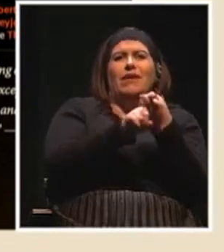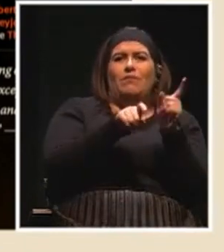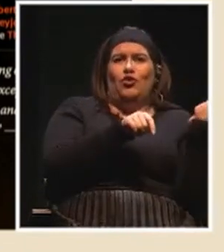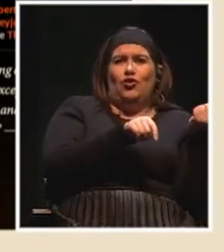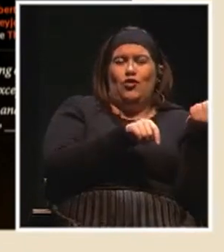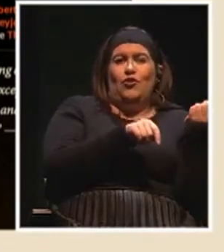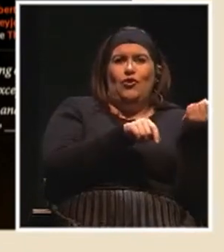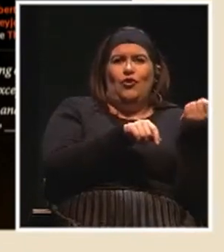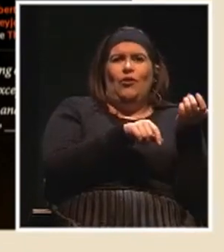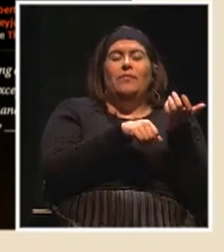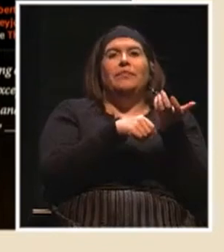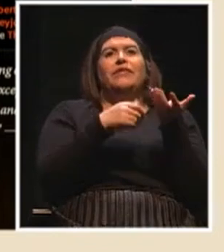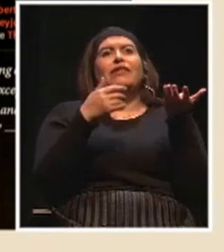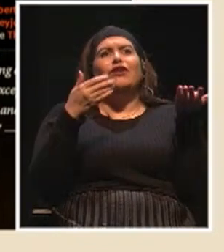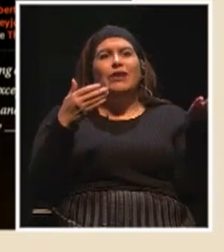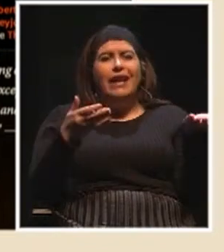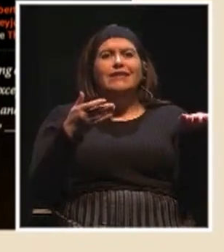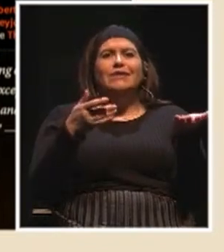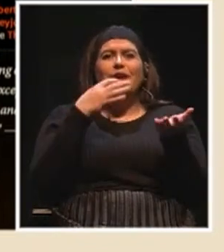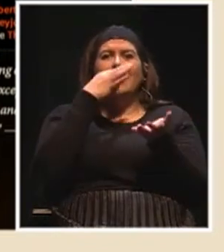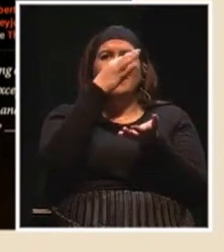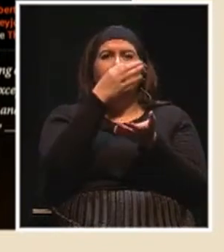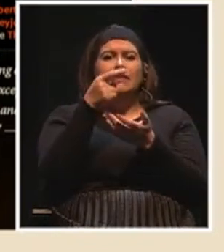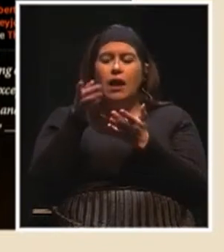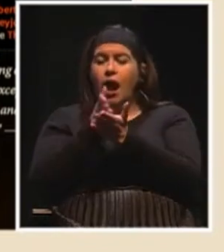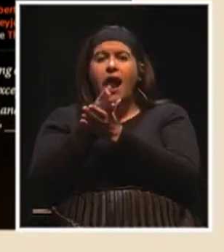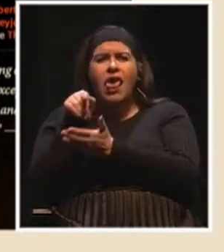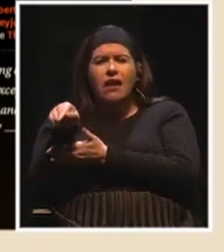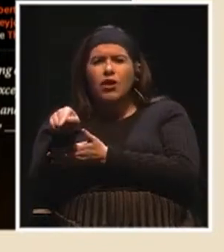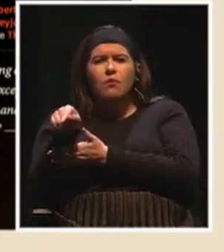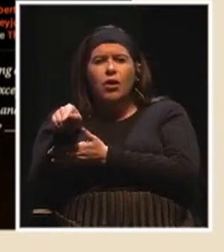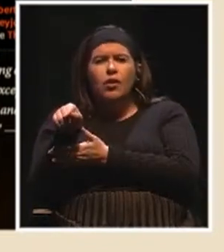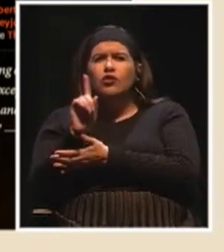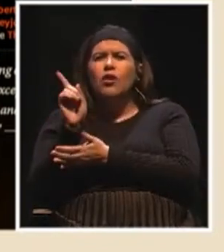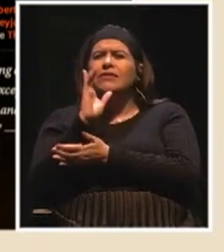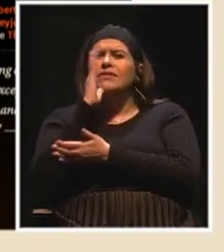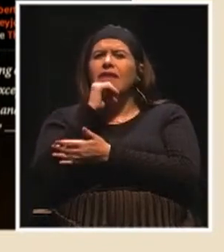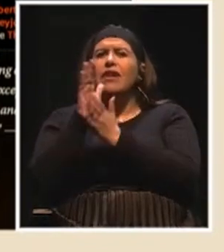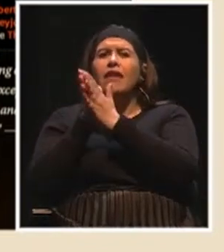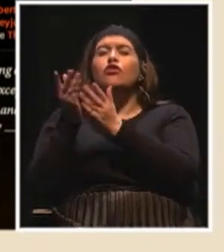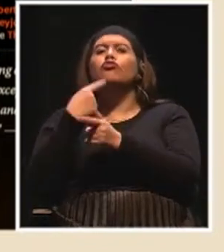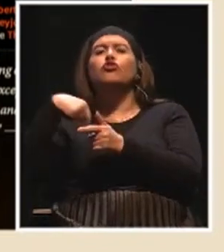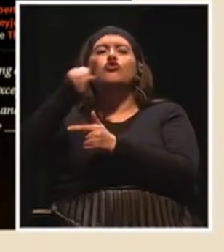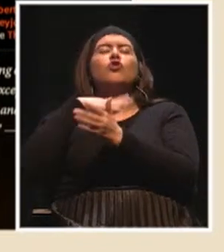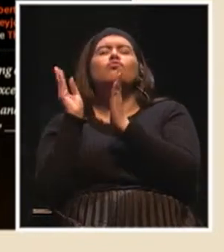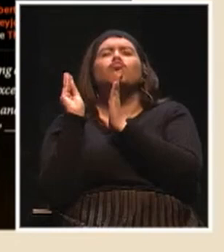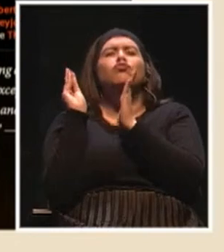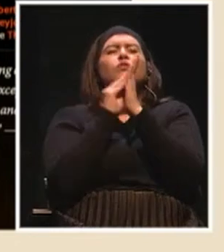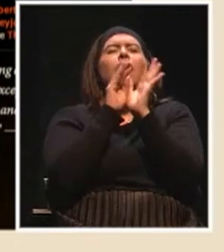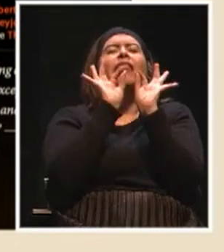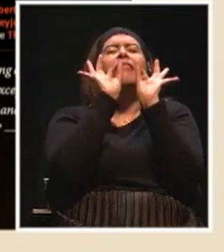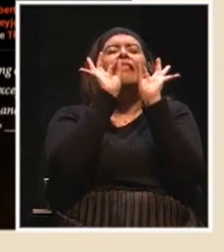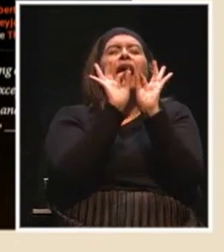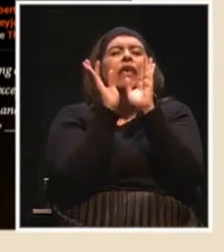books, but it was not anything that was, I don't think it was actually in the books, and we put that in there. That one little thing, when this